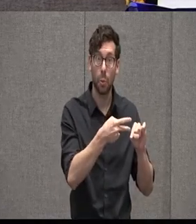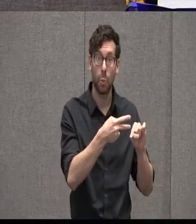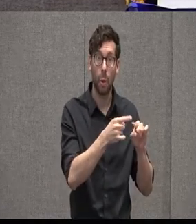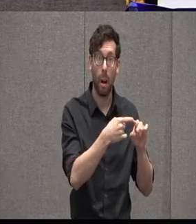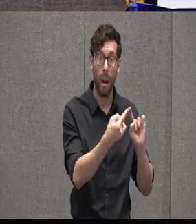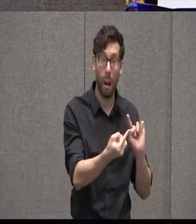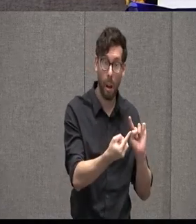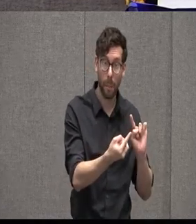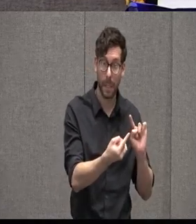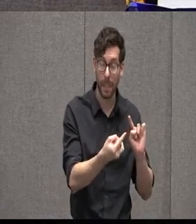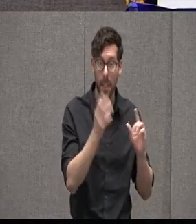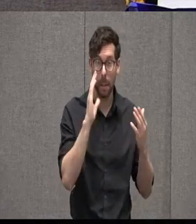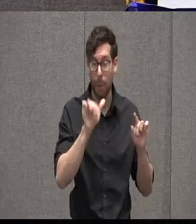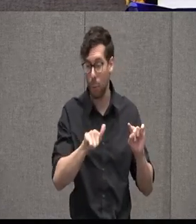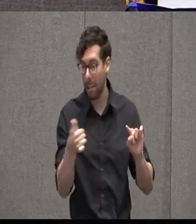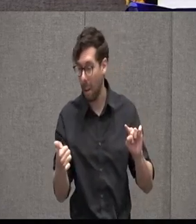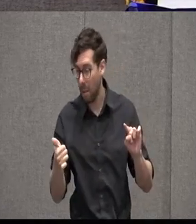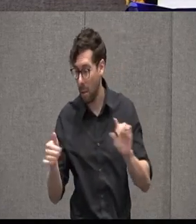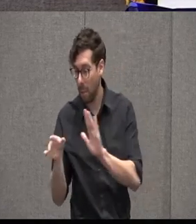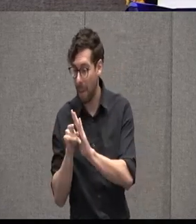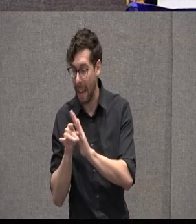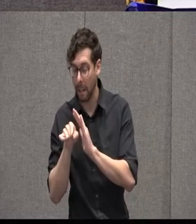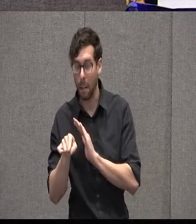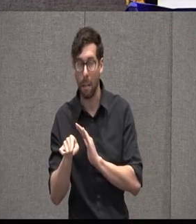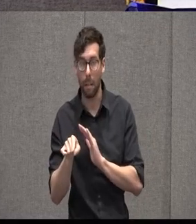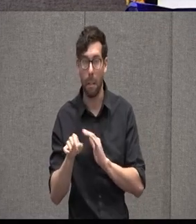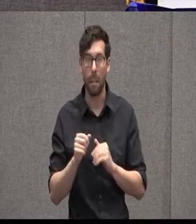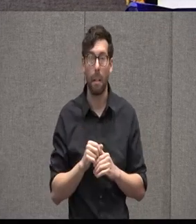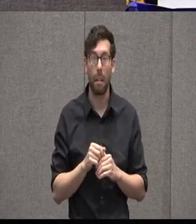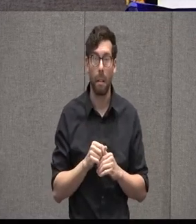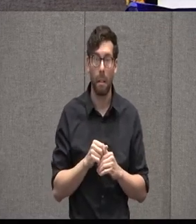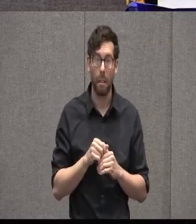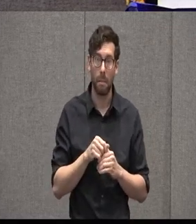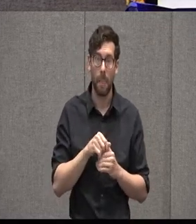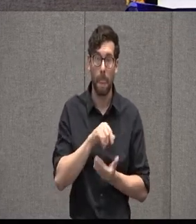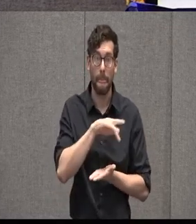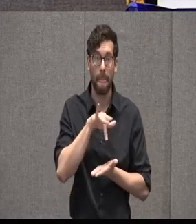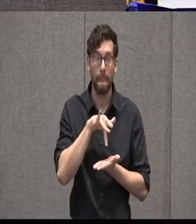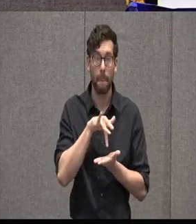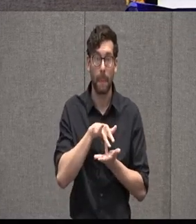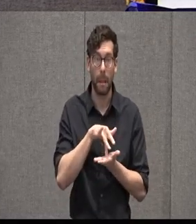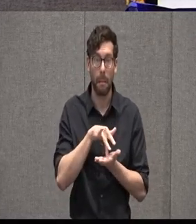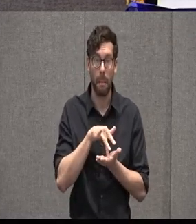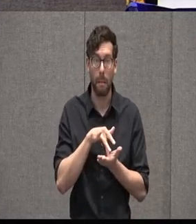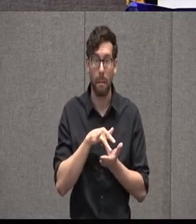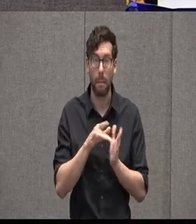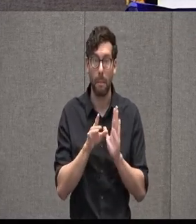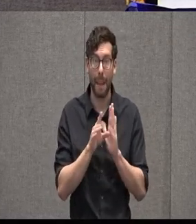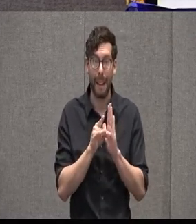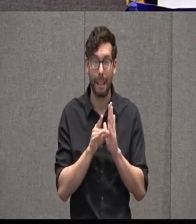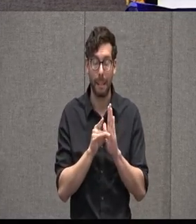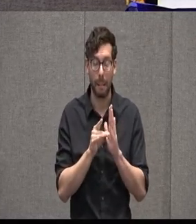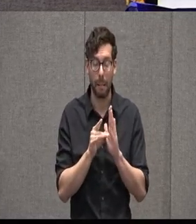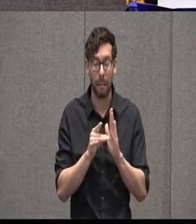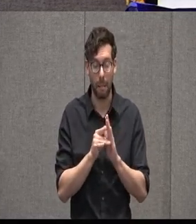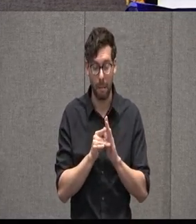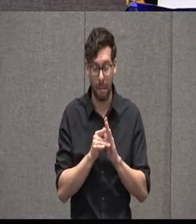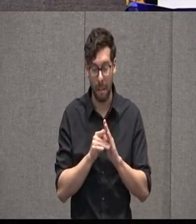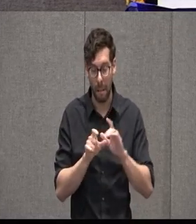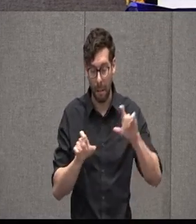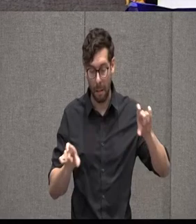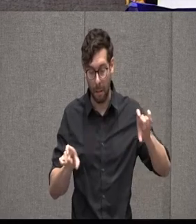when I hold it this way, and the magnet in the middle are opposites and are attracted to each